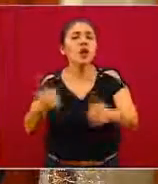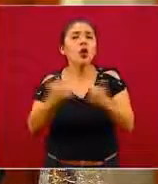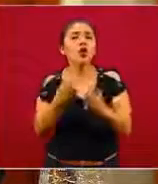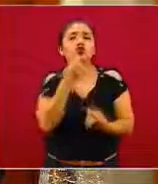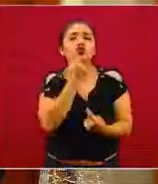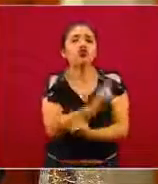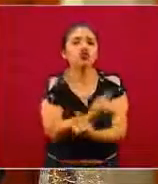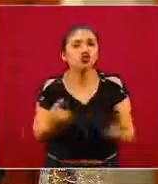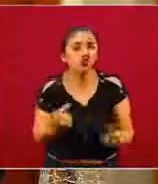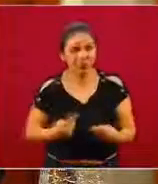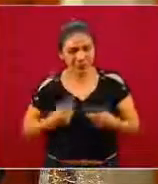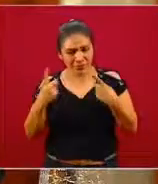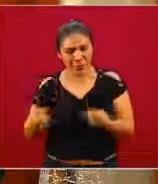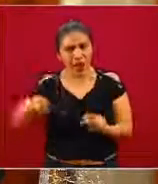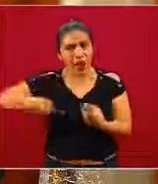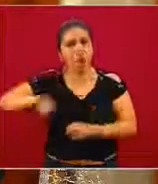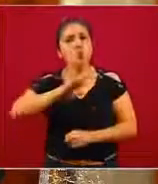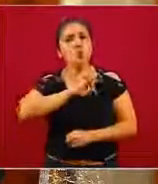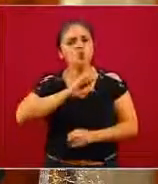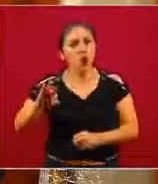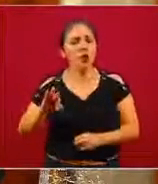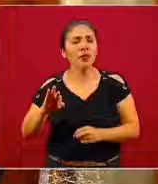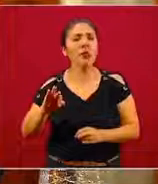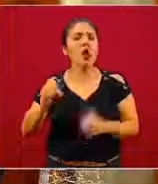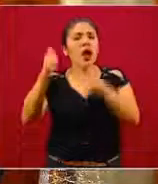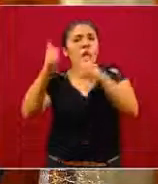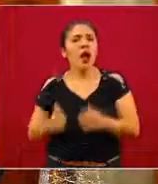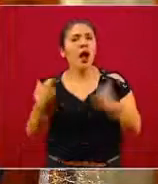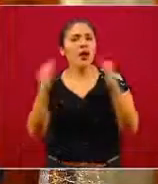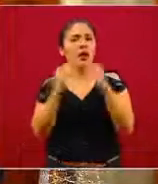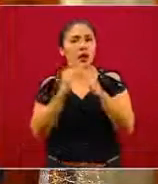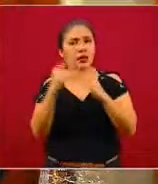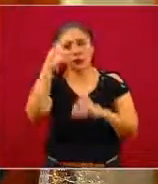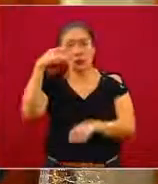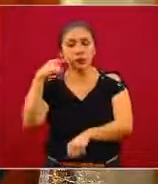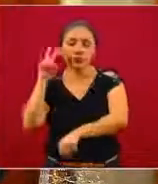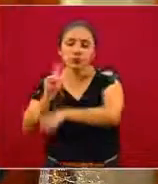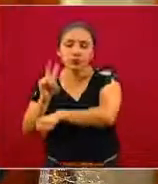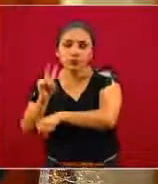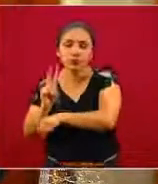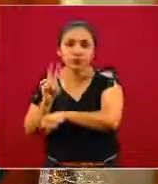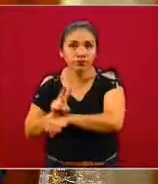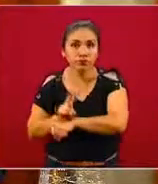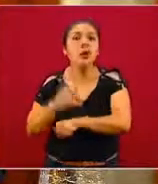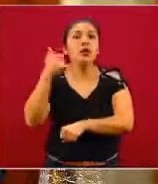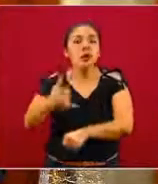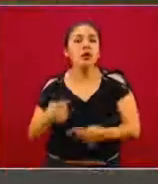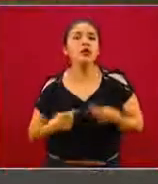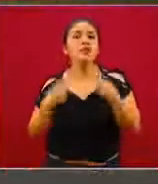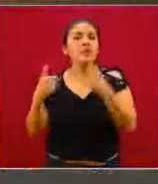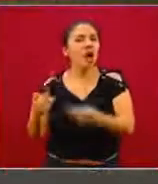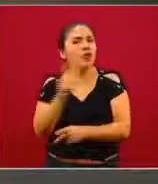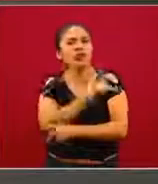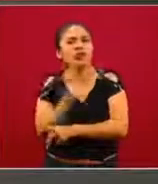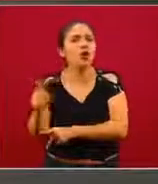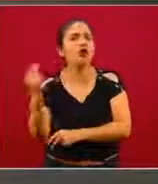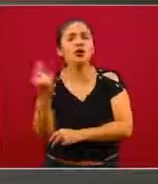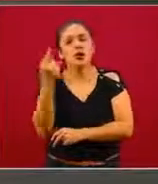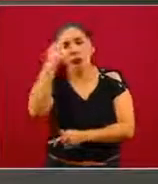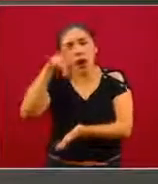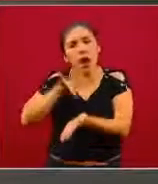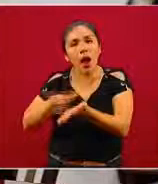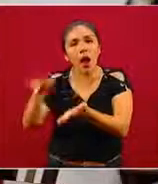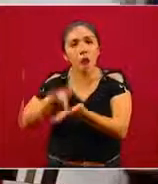to families with children in order to ensure that there's always an adult at home to teach them,